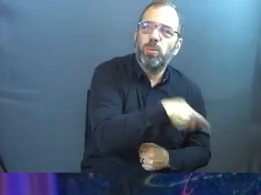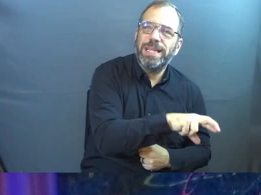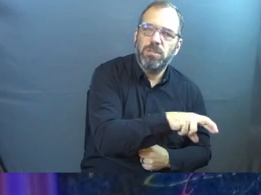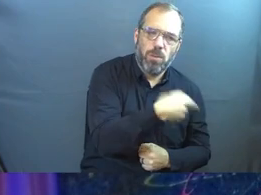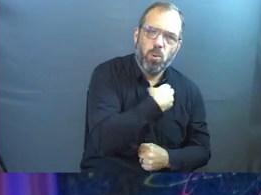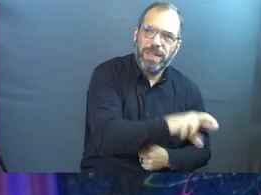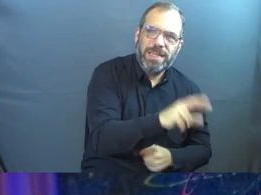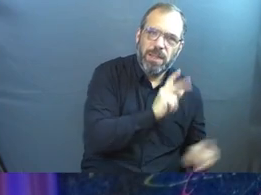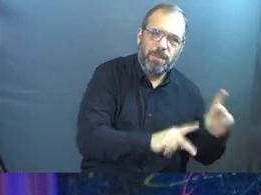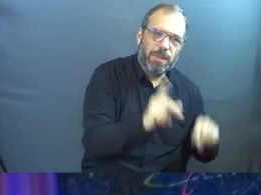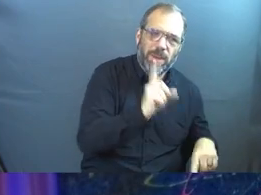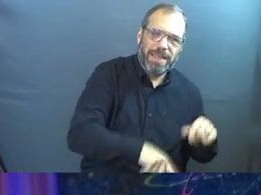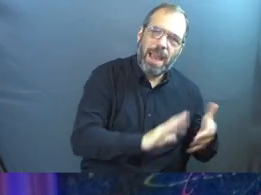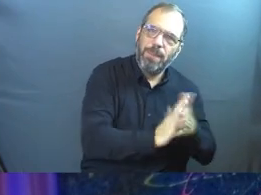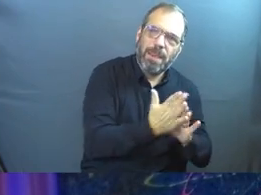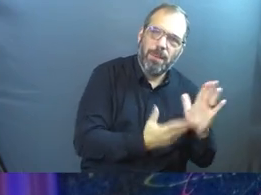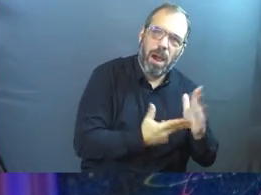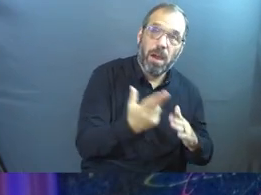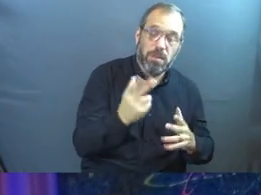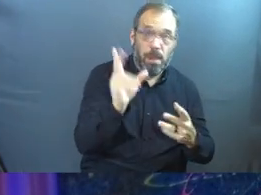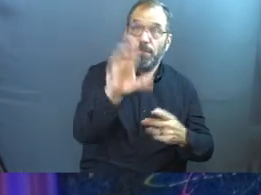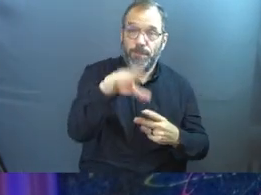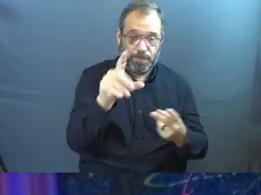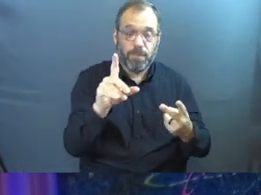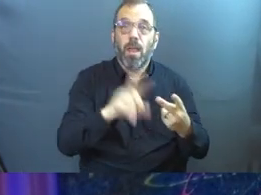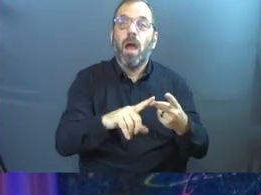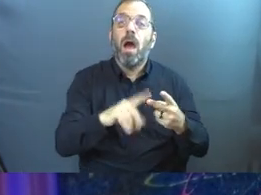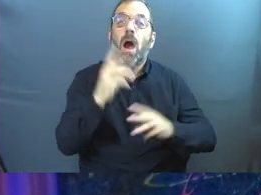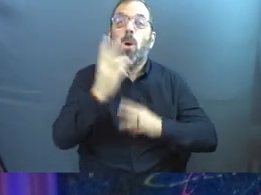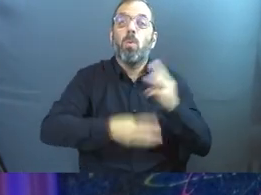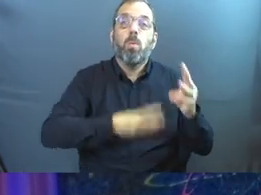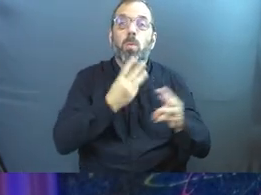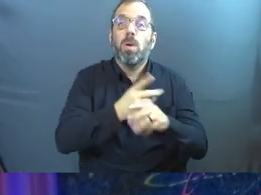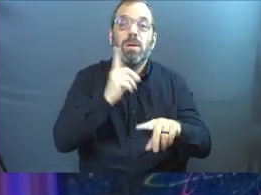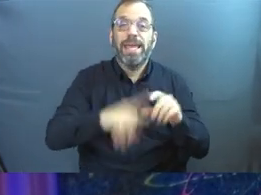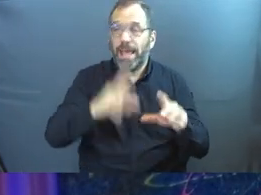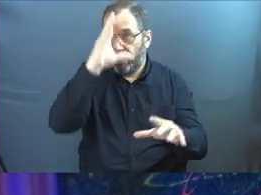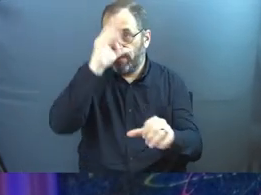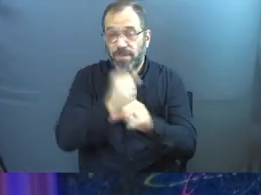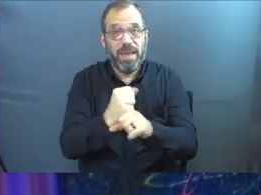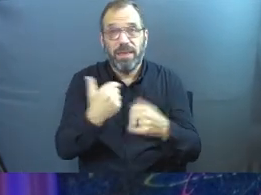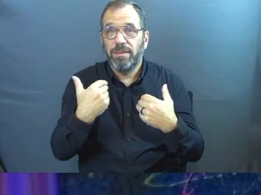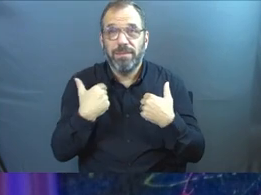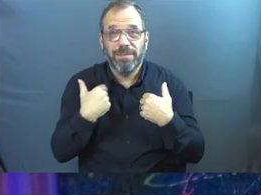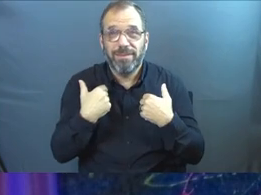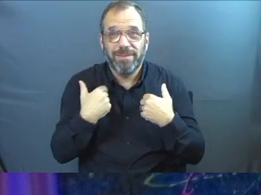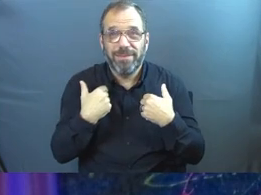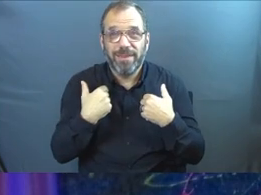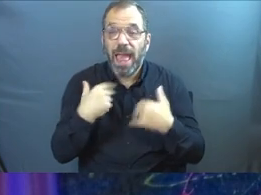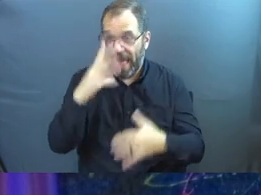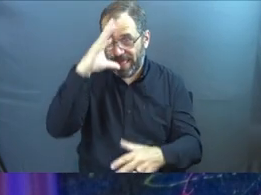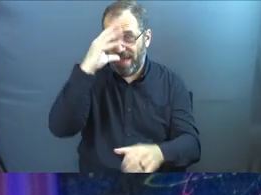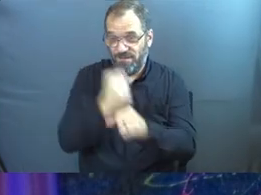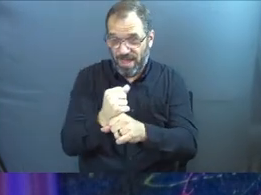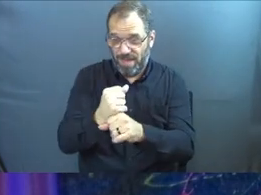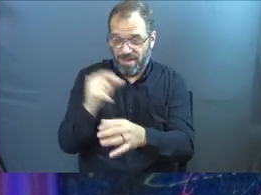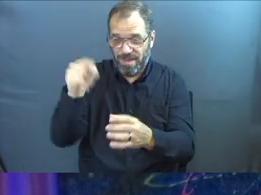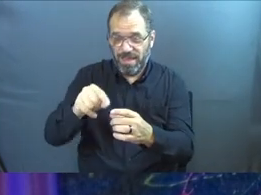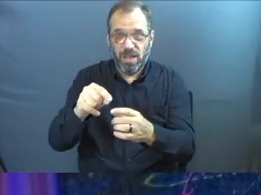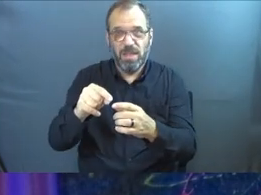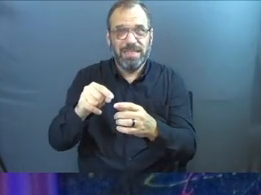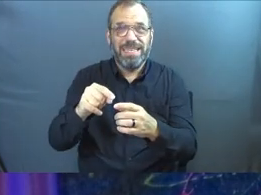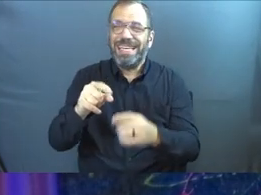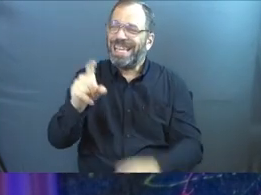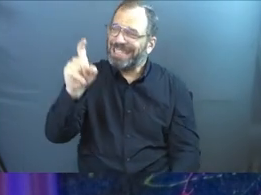people can't do the honesty. But also, secular folks can't do the faith part. And the faith part is also